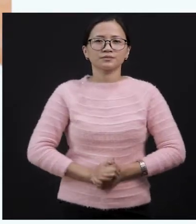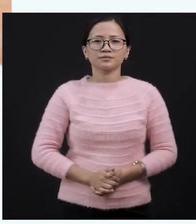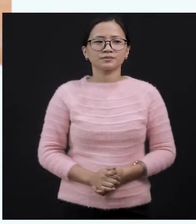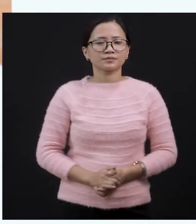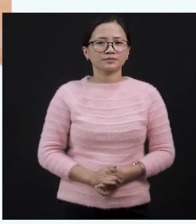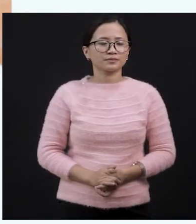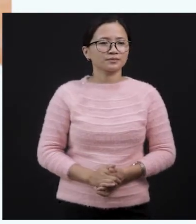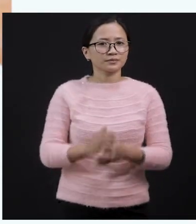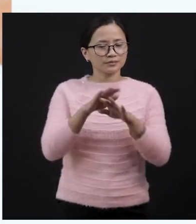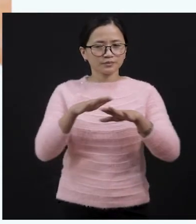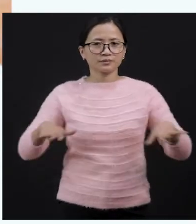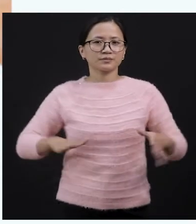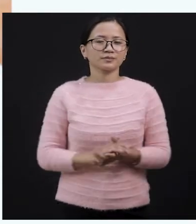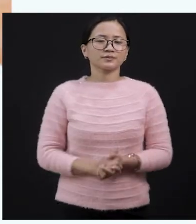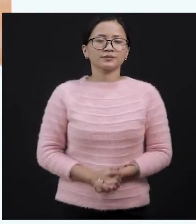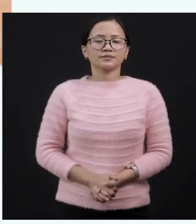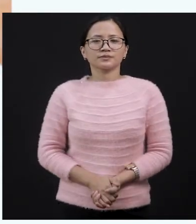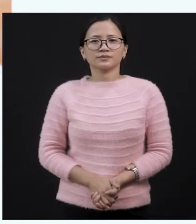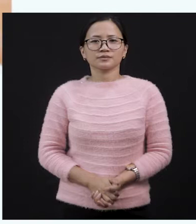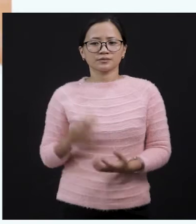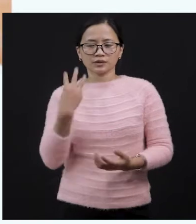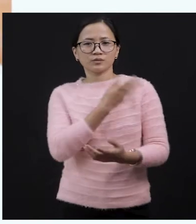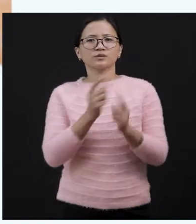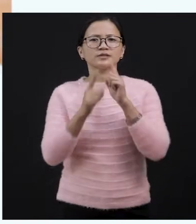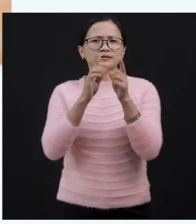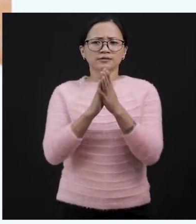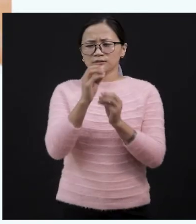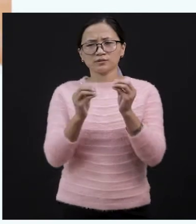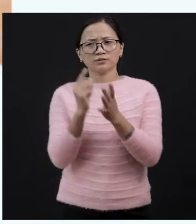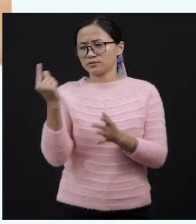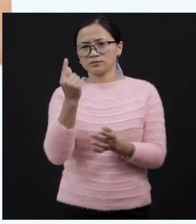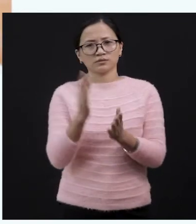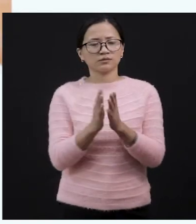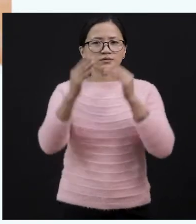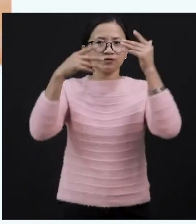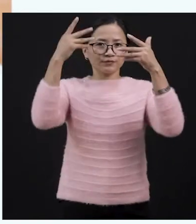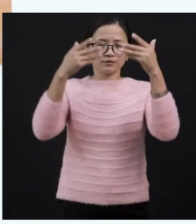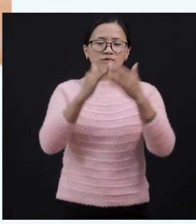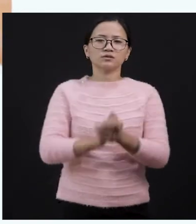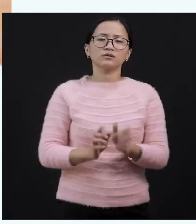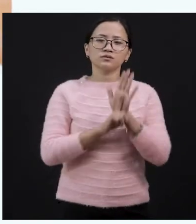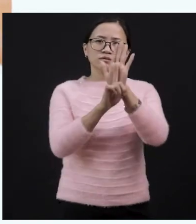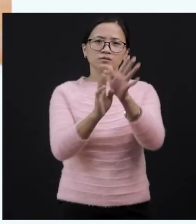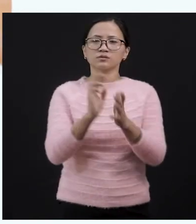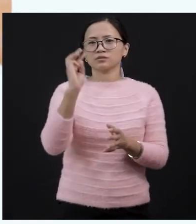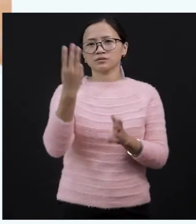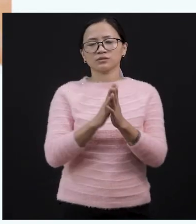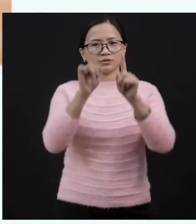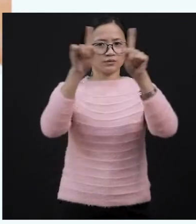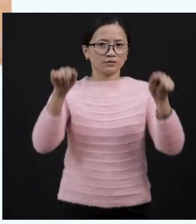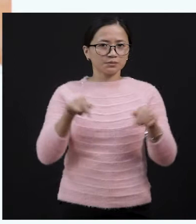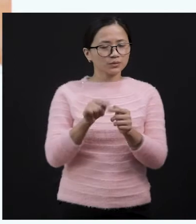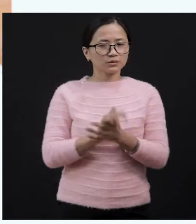Right. So students, we are discussing about the uses of air, and I have shown you 3